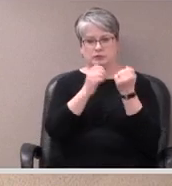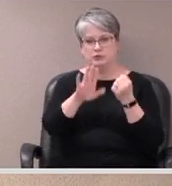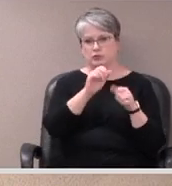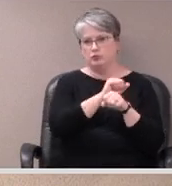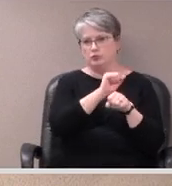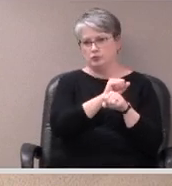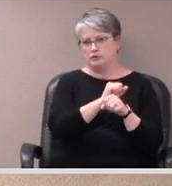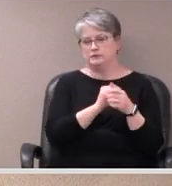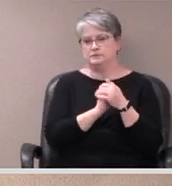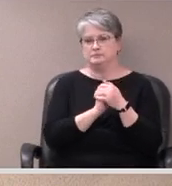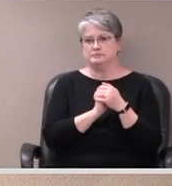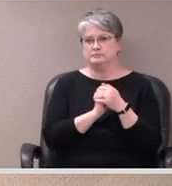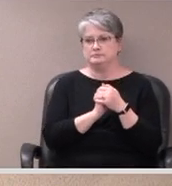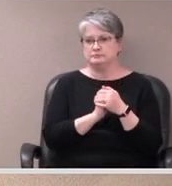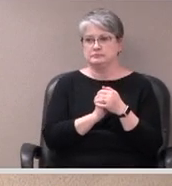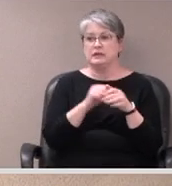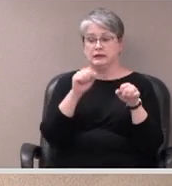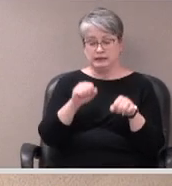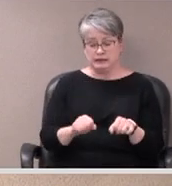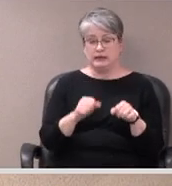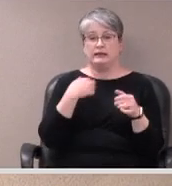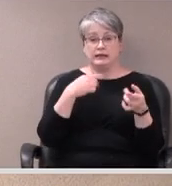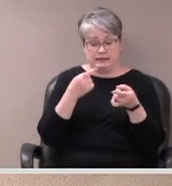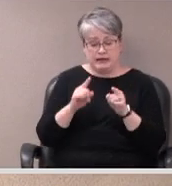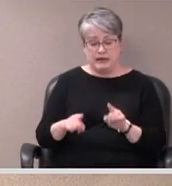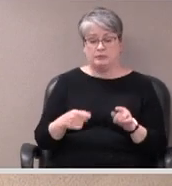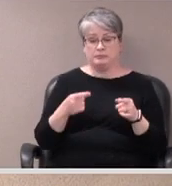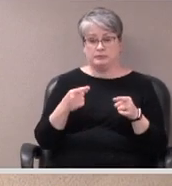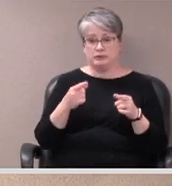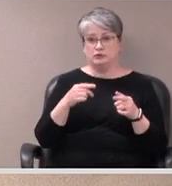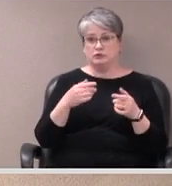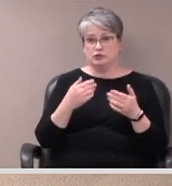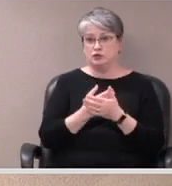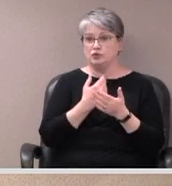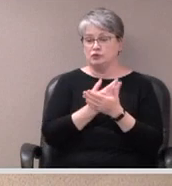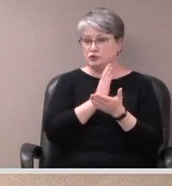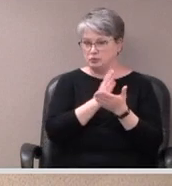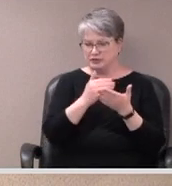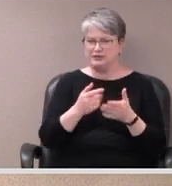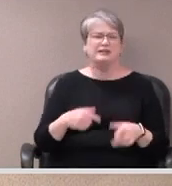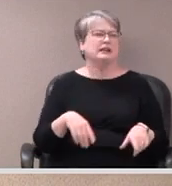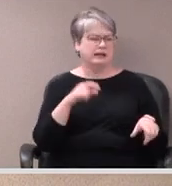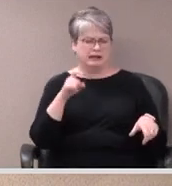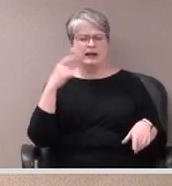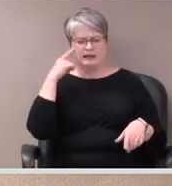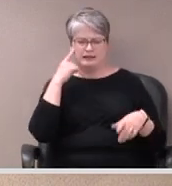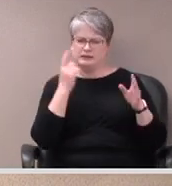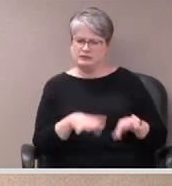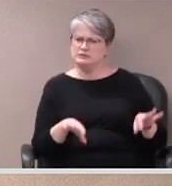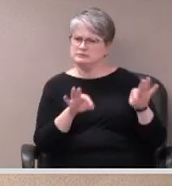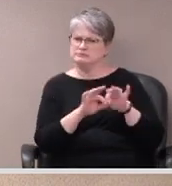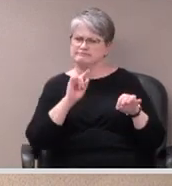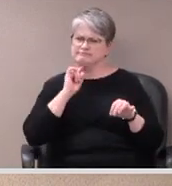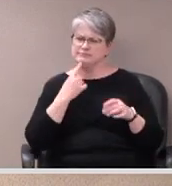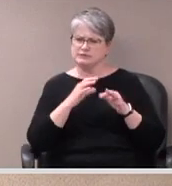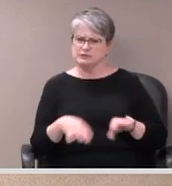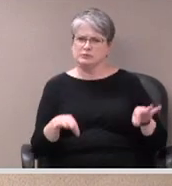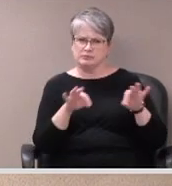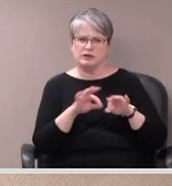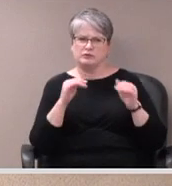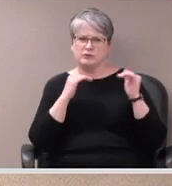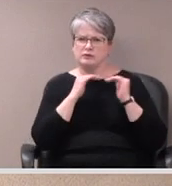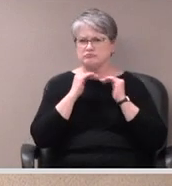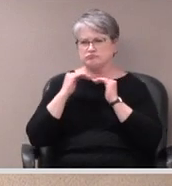so that could definitely be a part of the new budget. Yeah, I think it's critical to ensure that there is equity